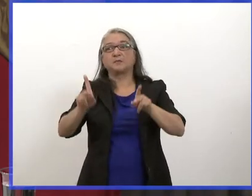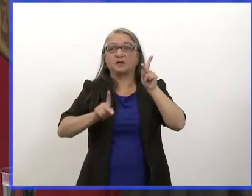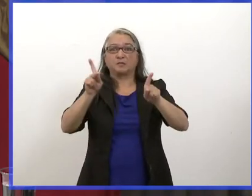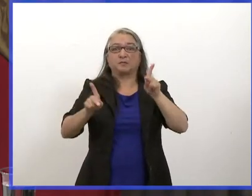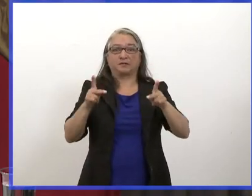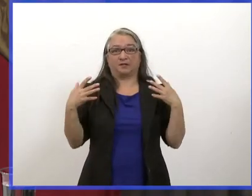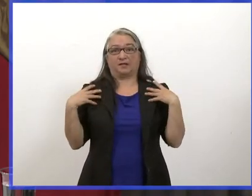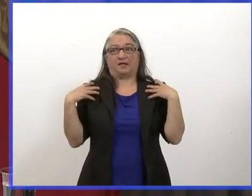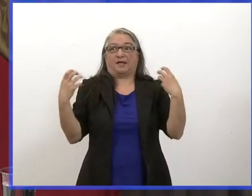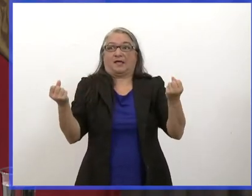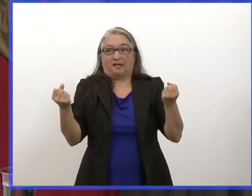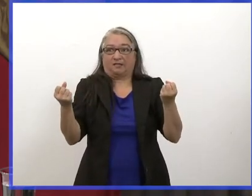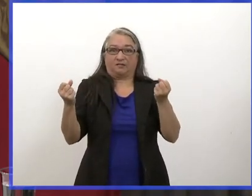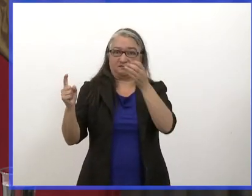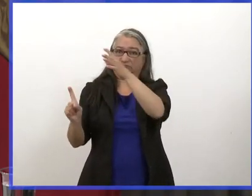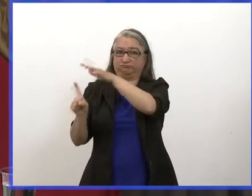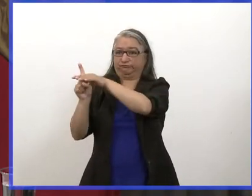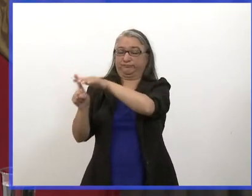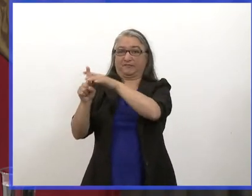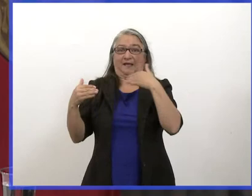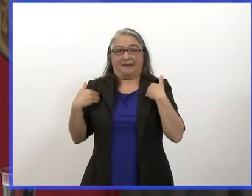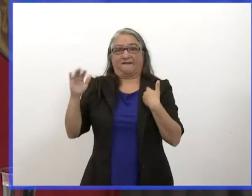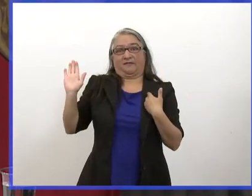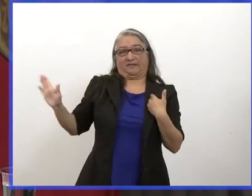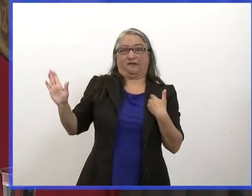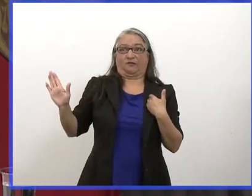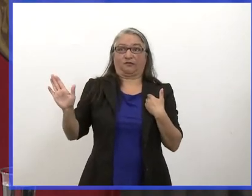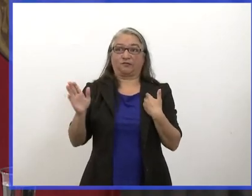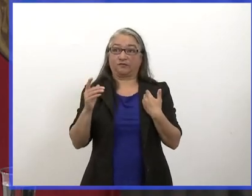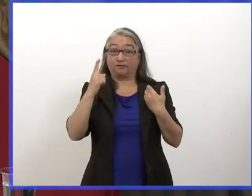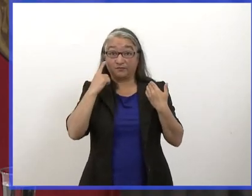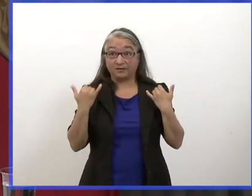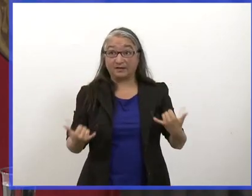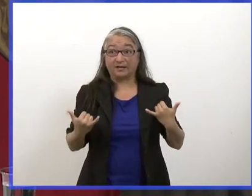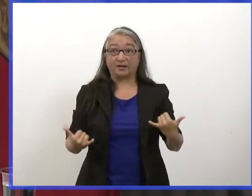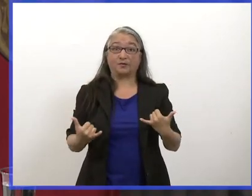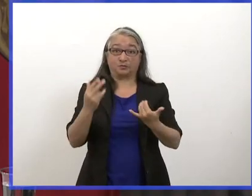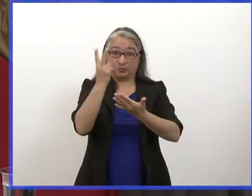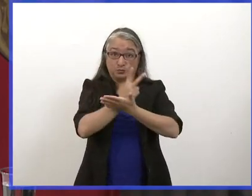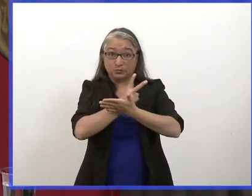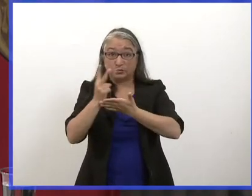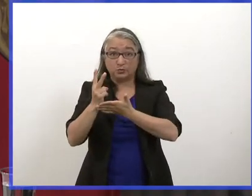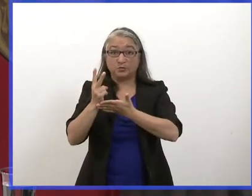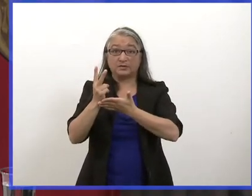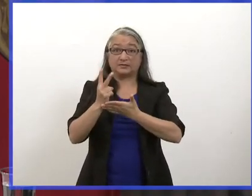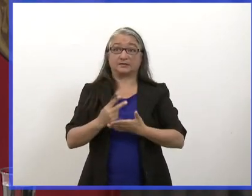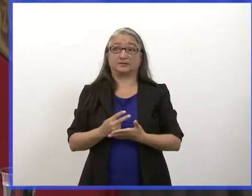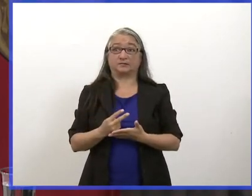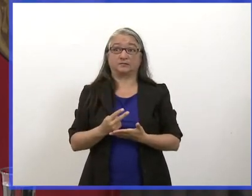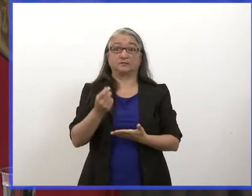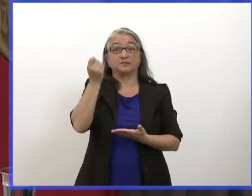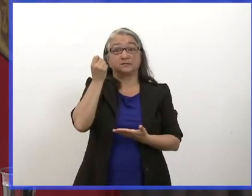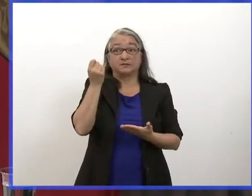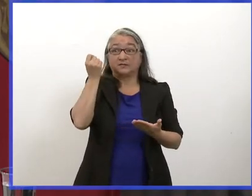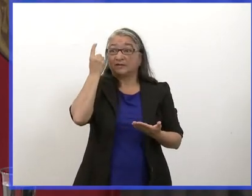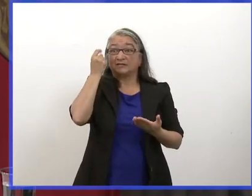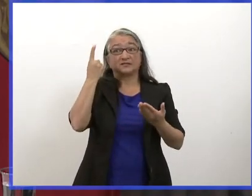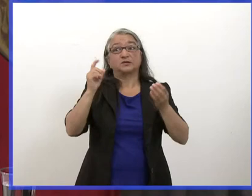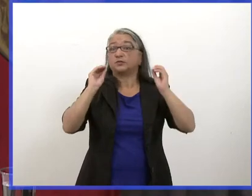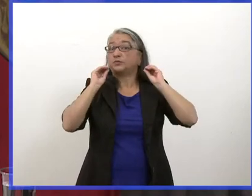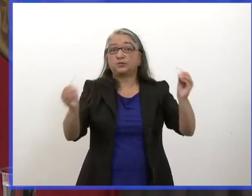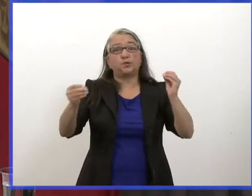outdoor gatherings with members outside your household. And this includes all recreation spaces. This